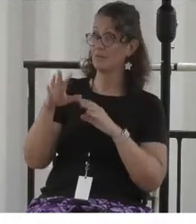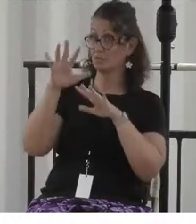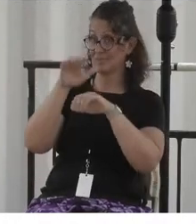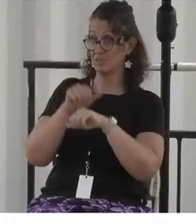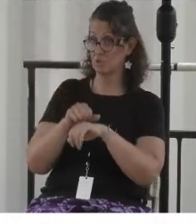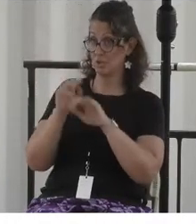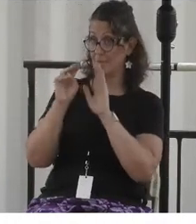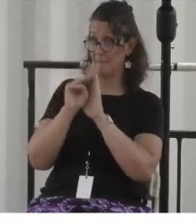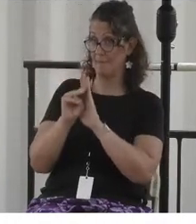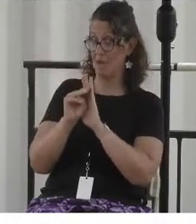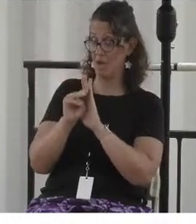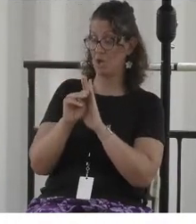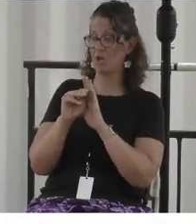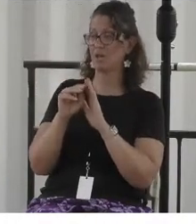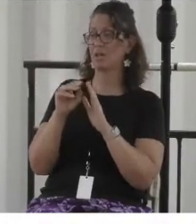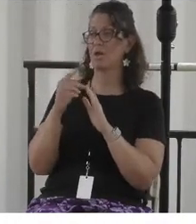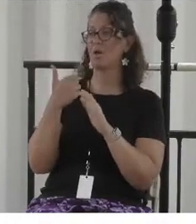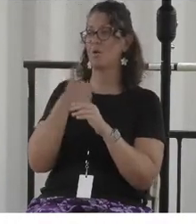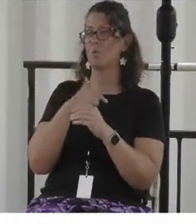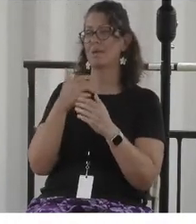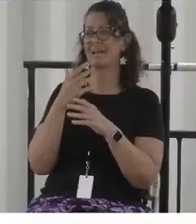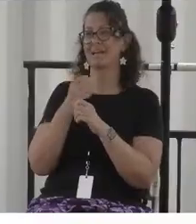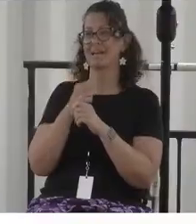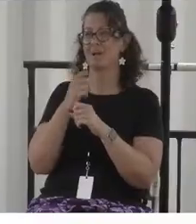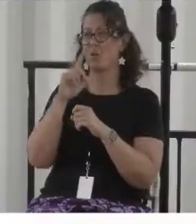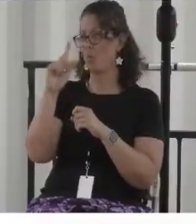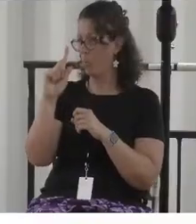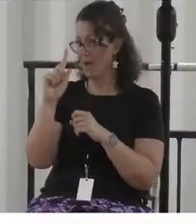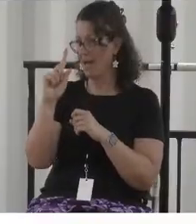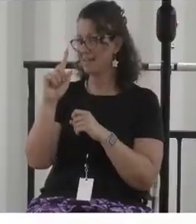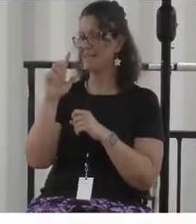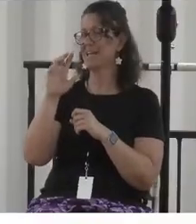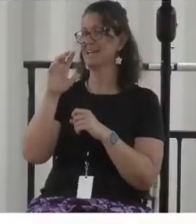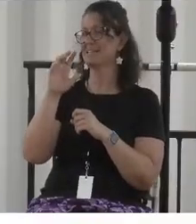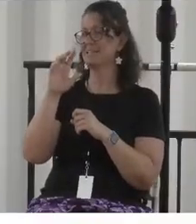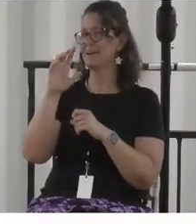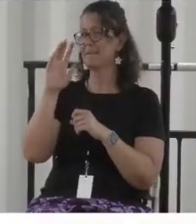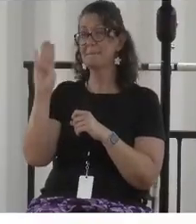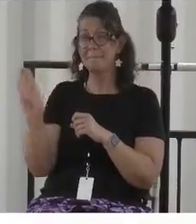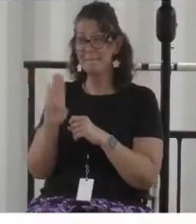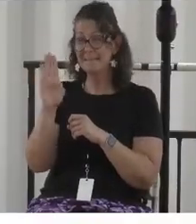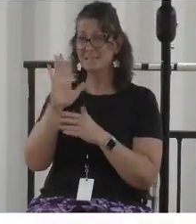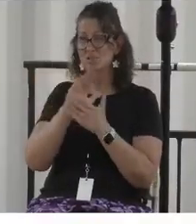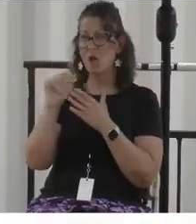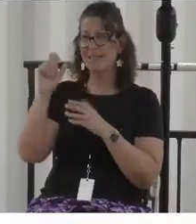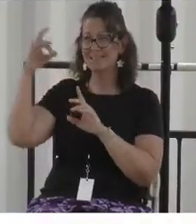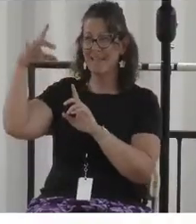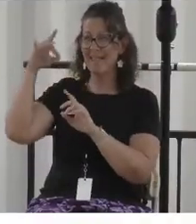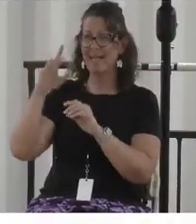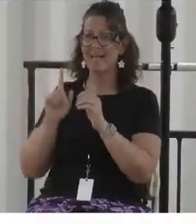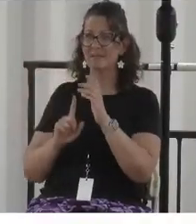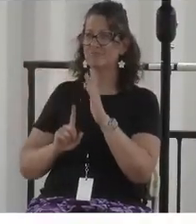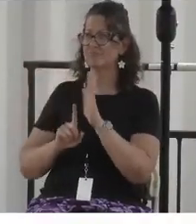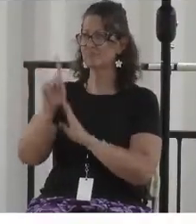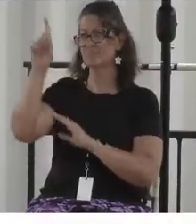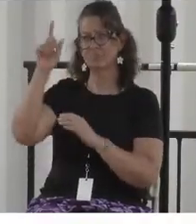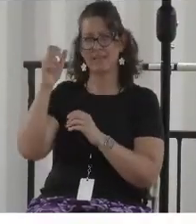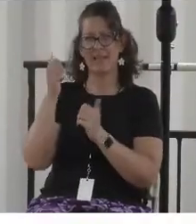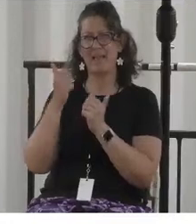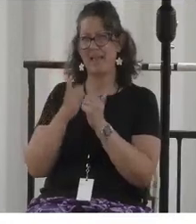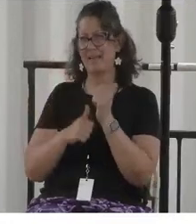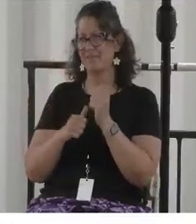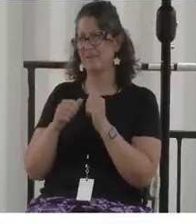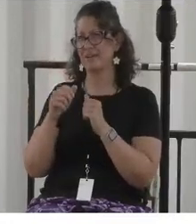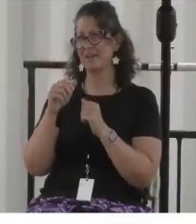a single billion-dollar satellite. They launch one every decade or so to continue this record. So the program has been around for about 50 years